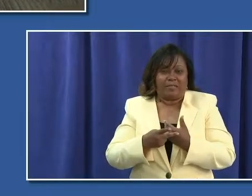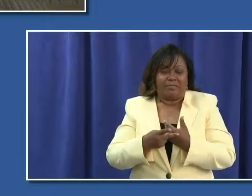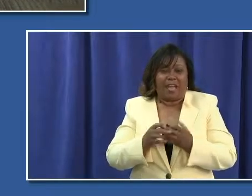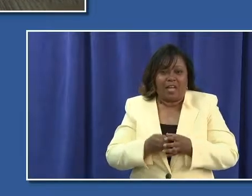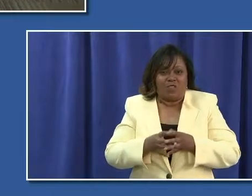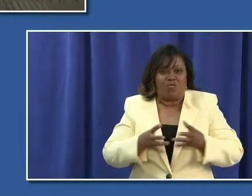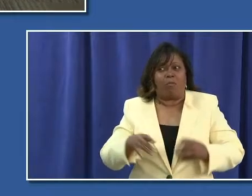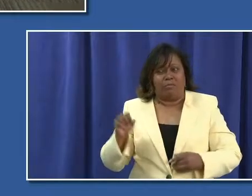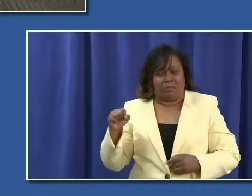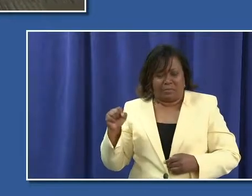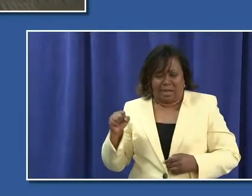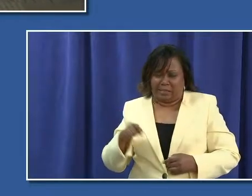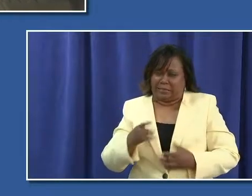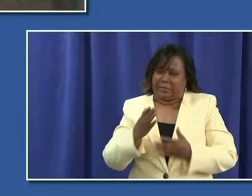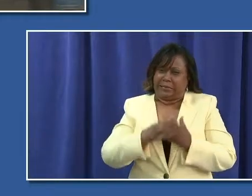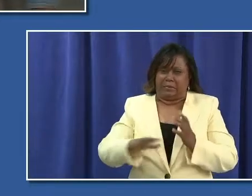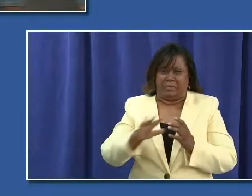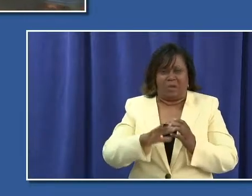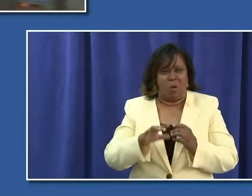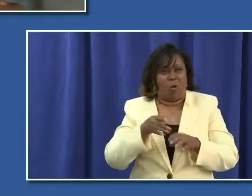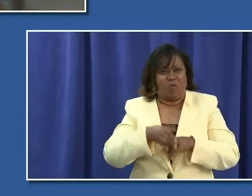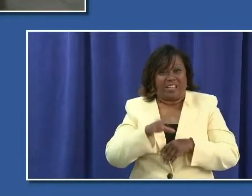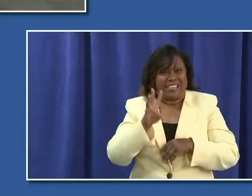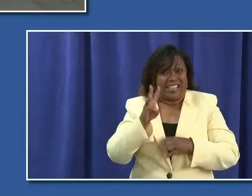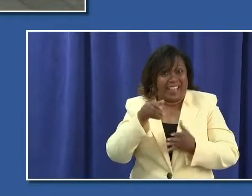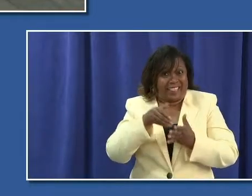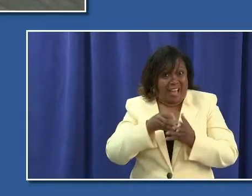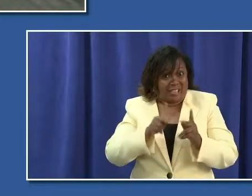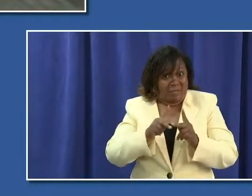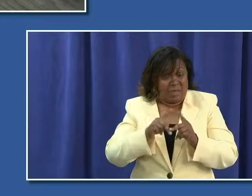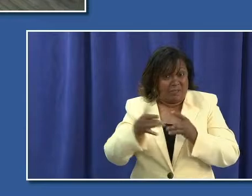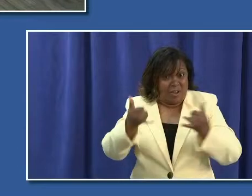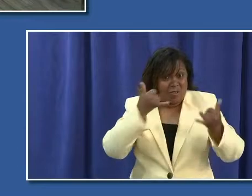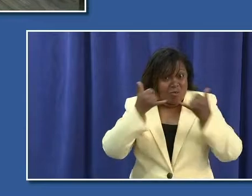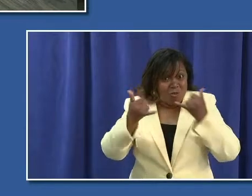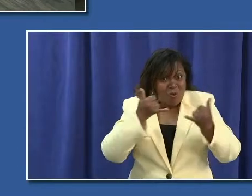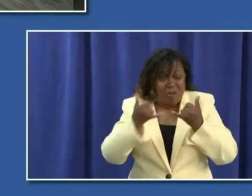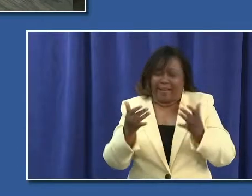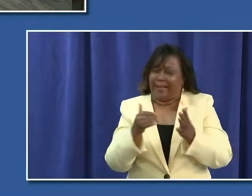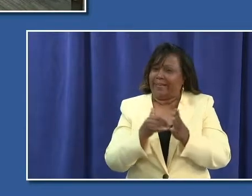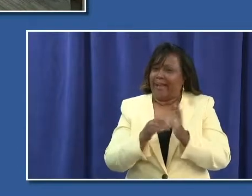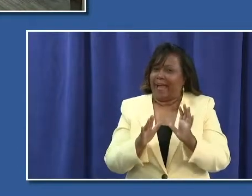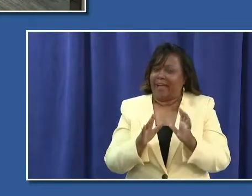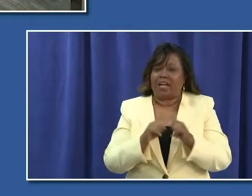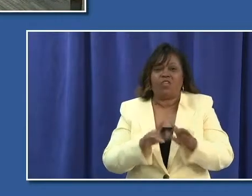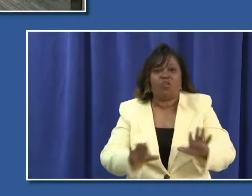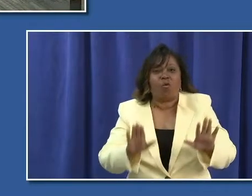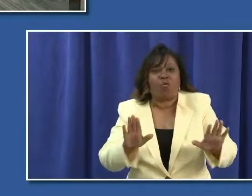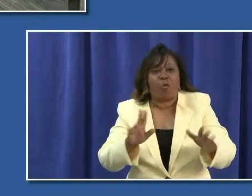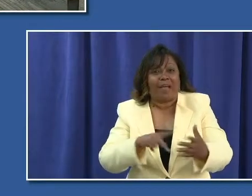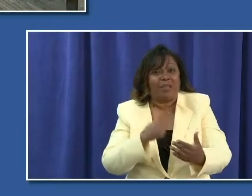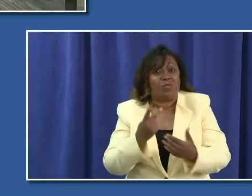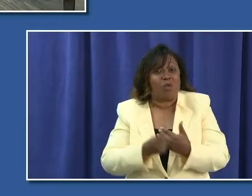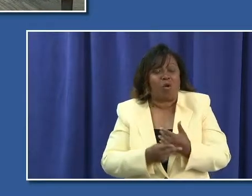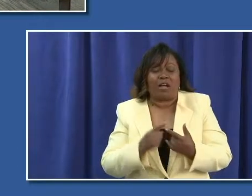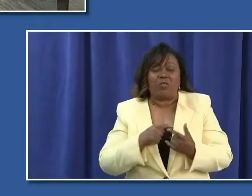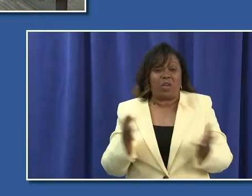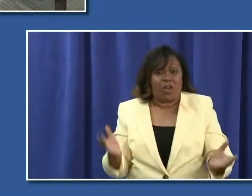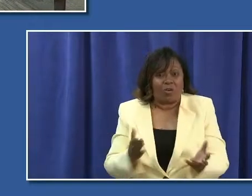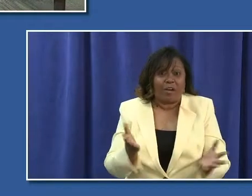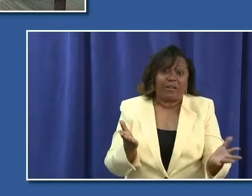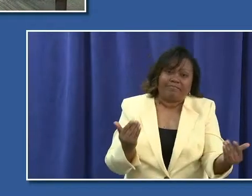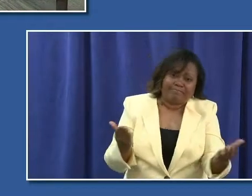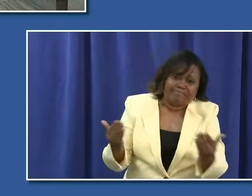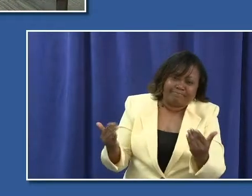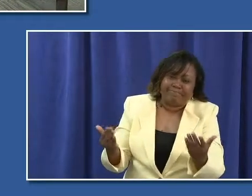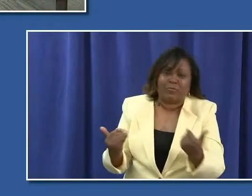It has. I know we're somewhere around over 6,000 people that have called. Wow. And again, it's a great program, and we're encouraging people